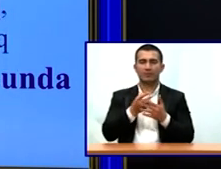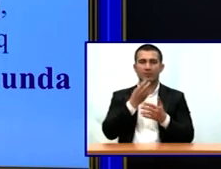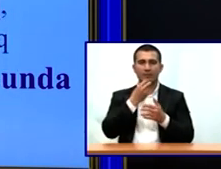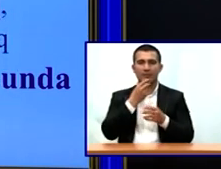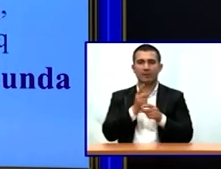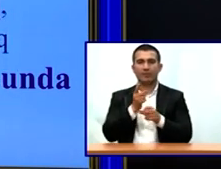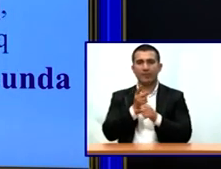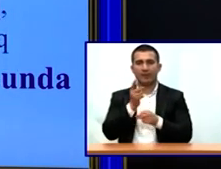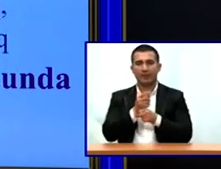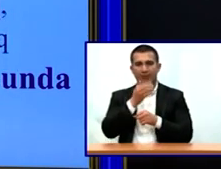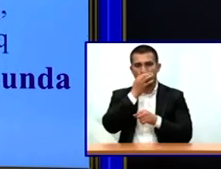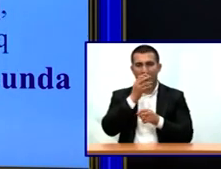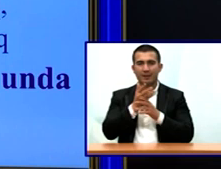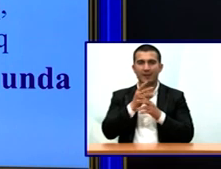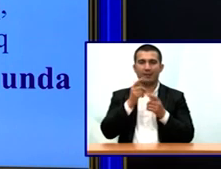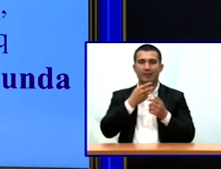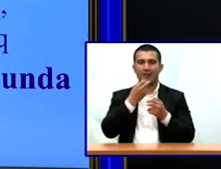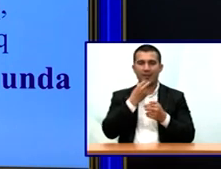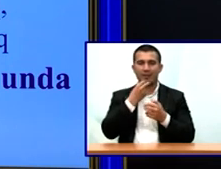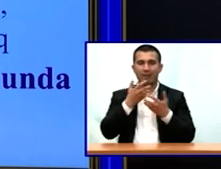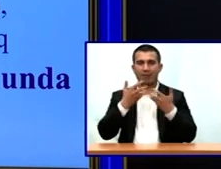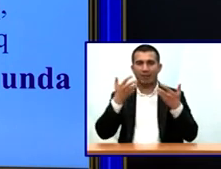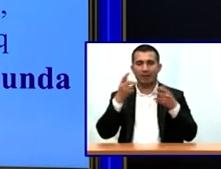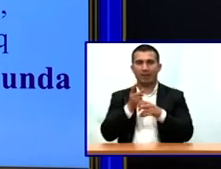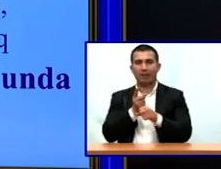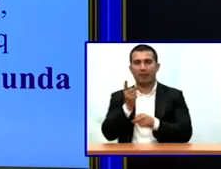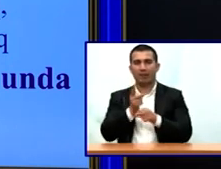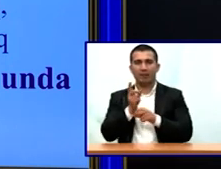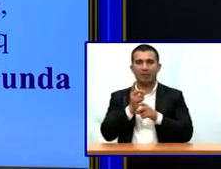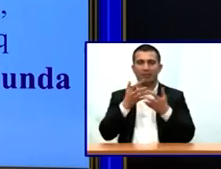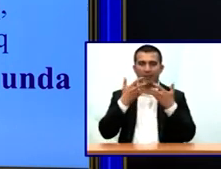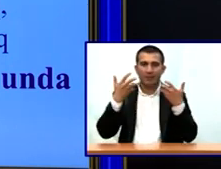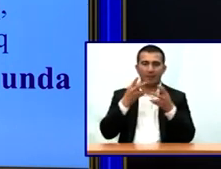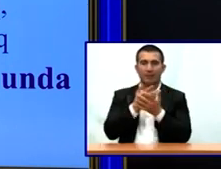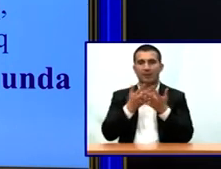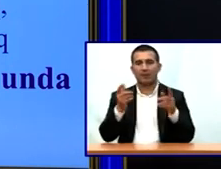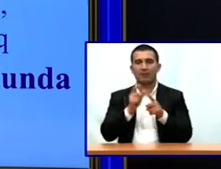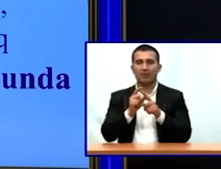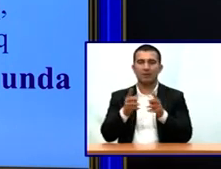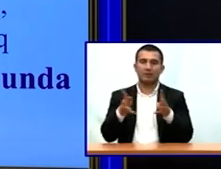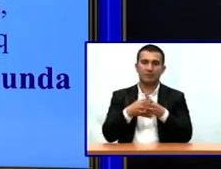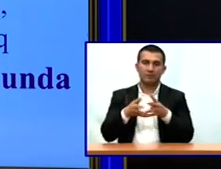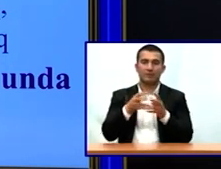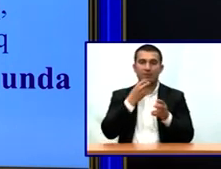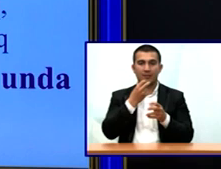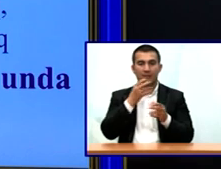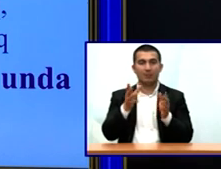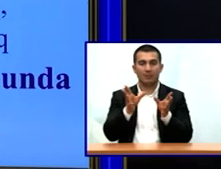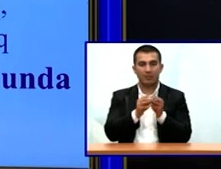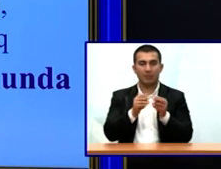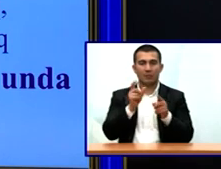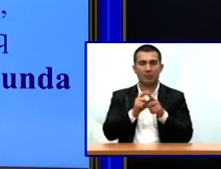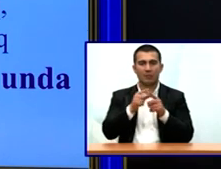xiringlamoq, iljaymoq, tirjaymoq kabi so'zlarimiz kulmoq so'zining salbiy